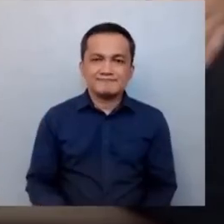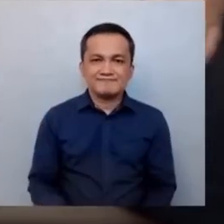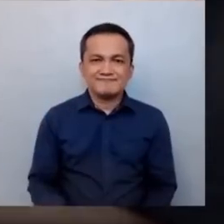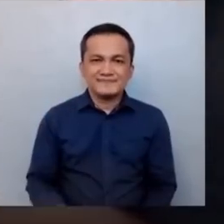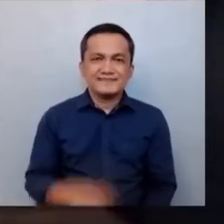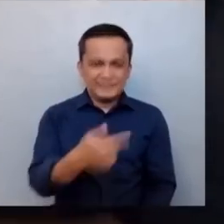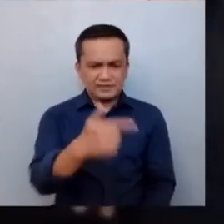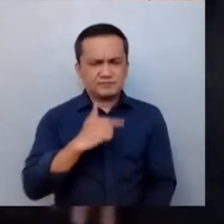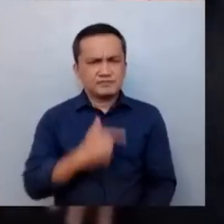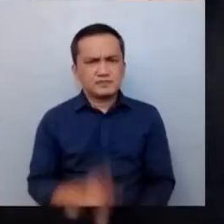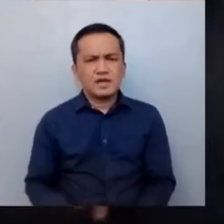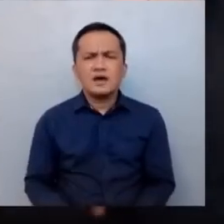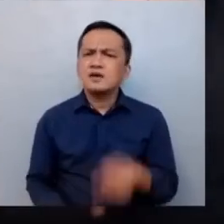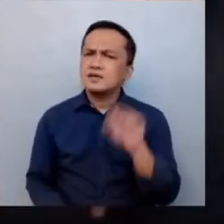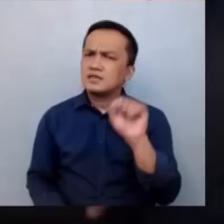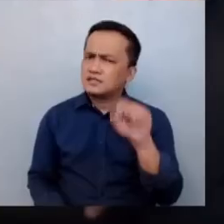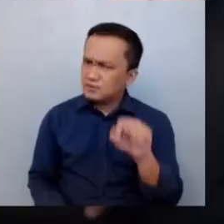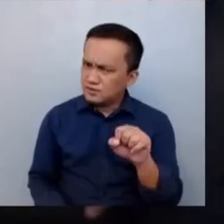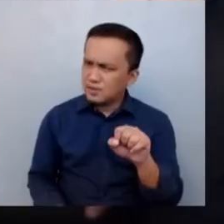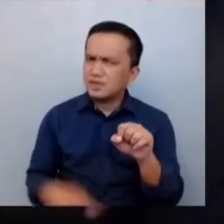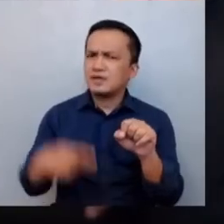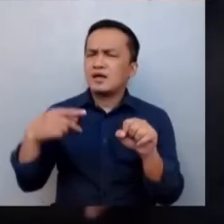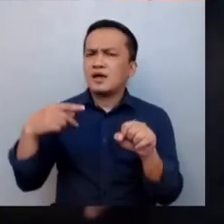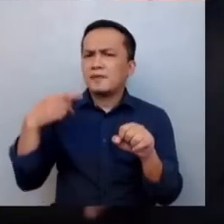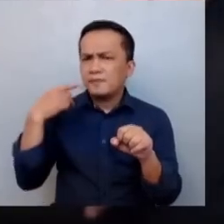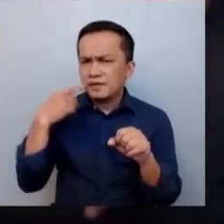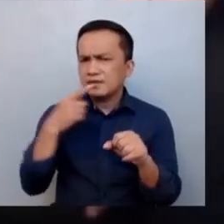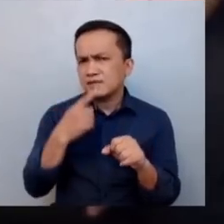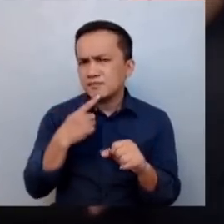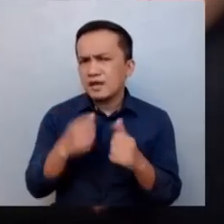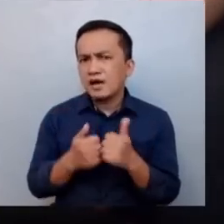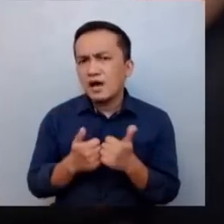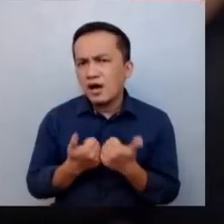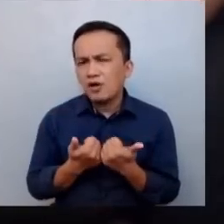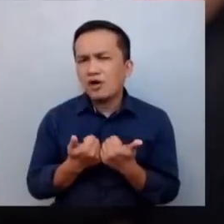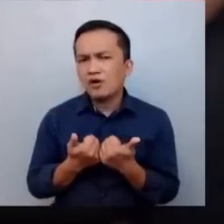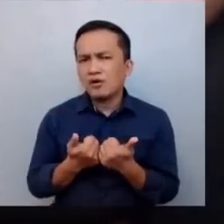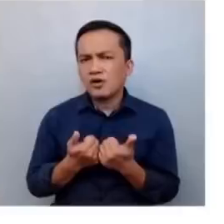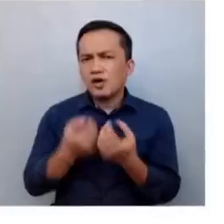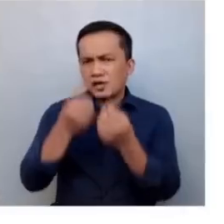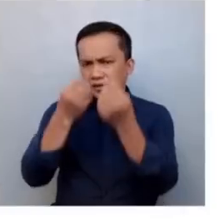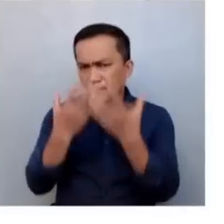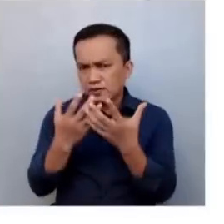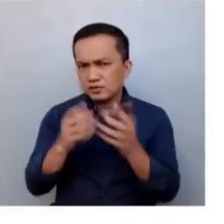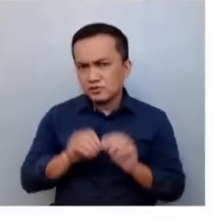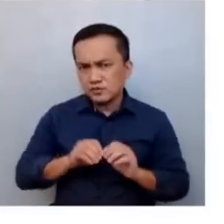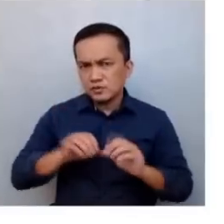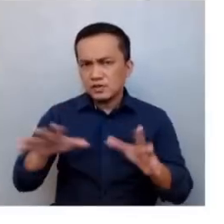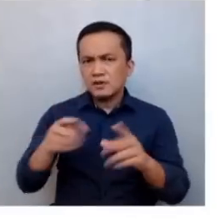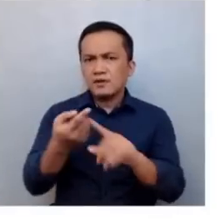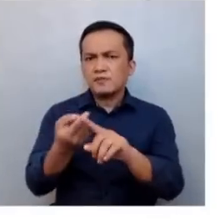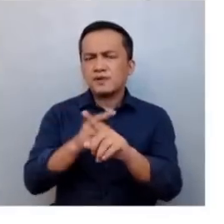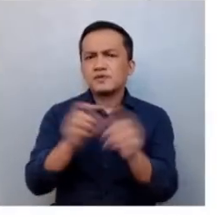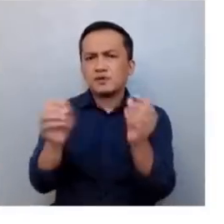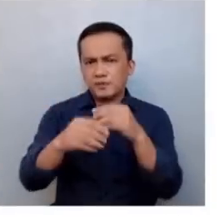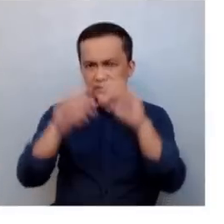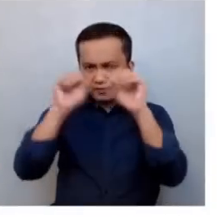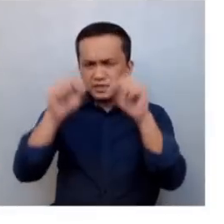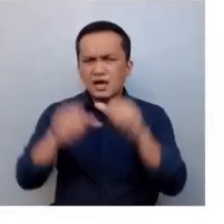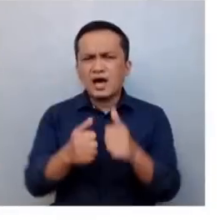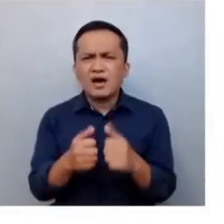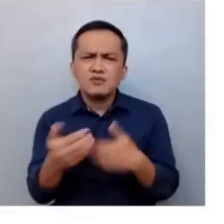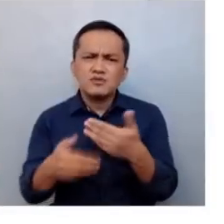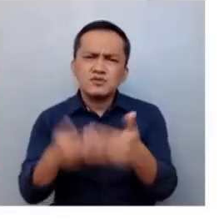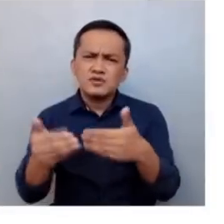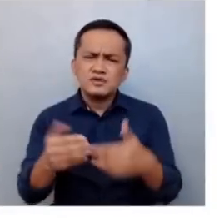Pia, tell us more about how the information is being disseminated from the palace. How's that shaping up? I know we're just